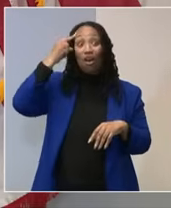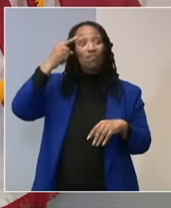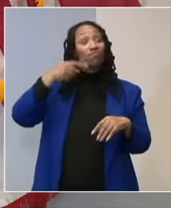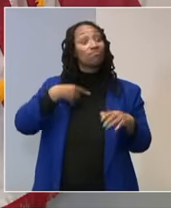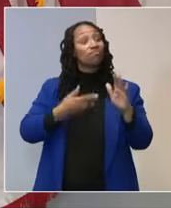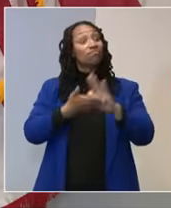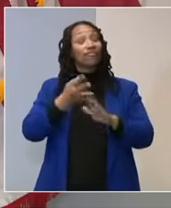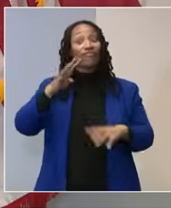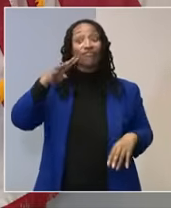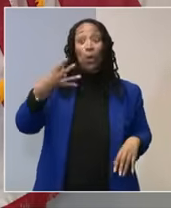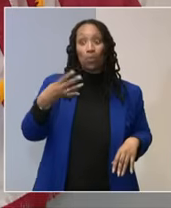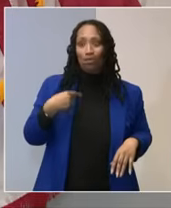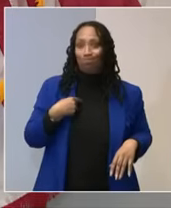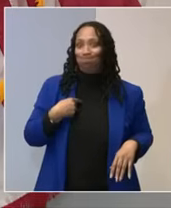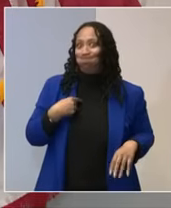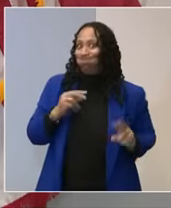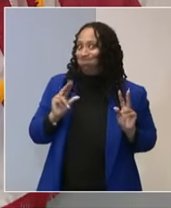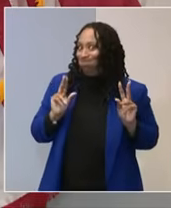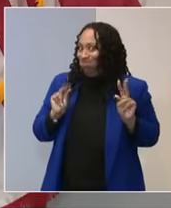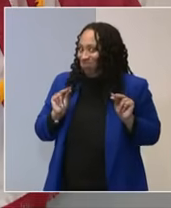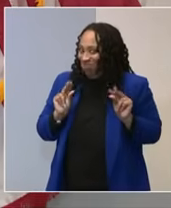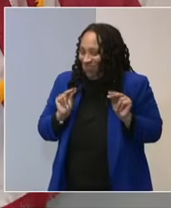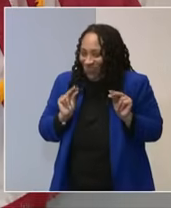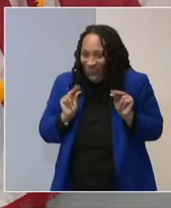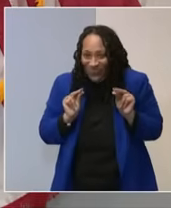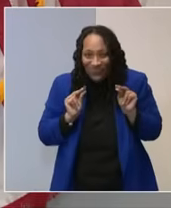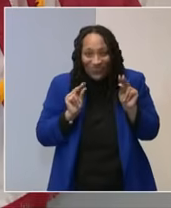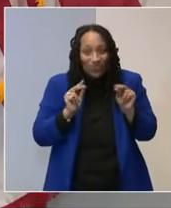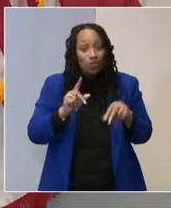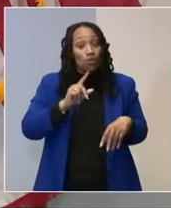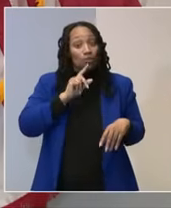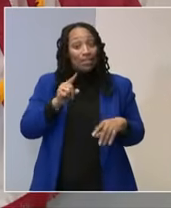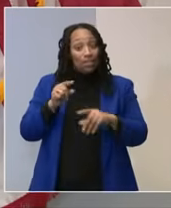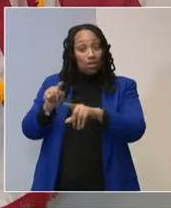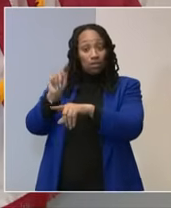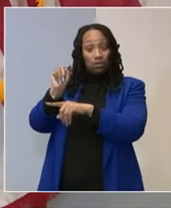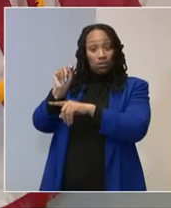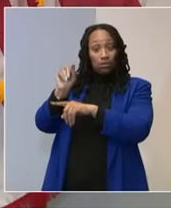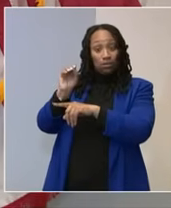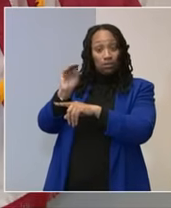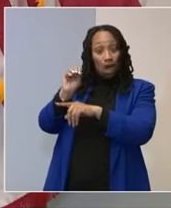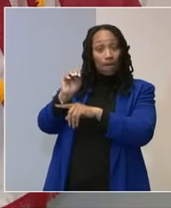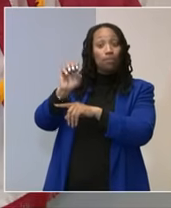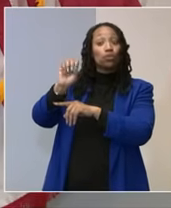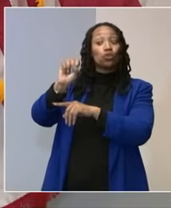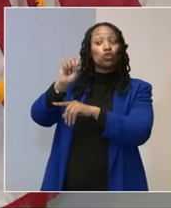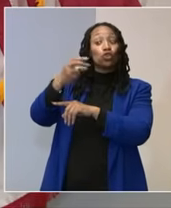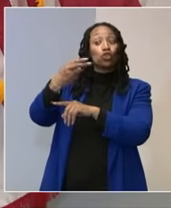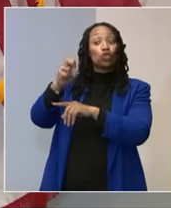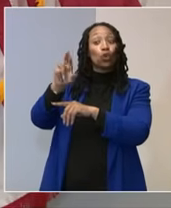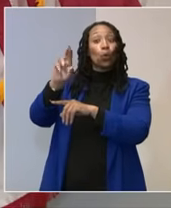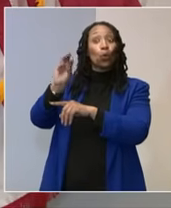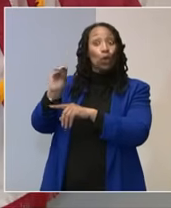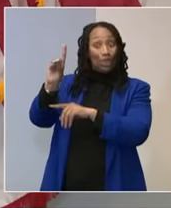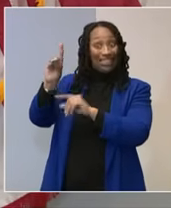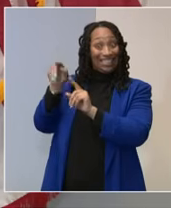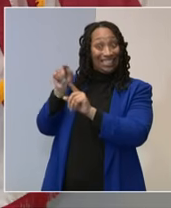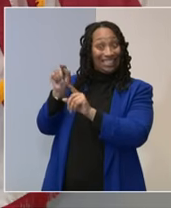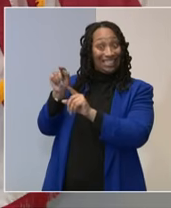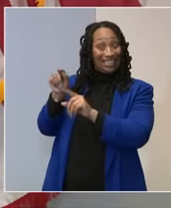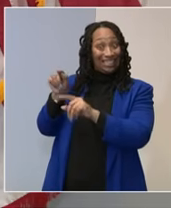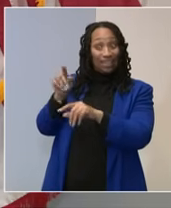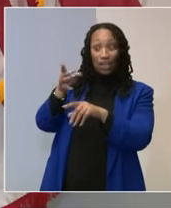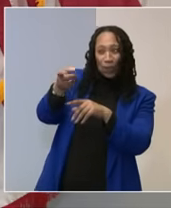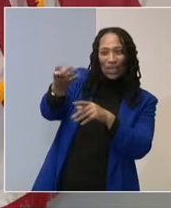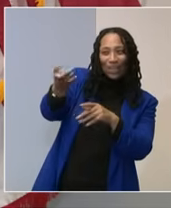think it was Tom Sherwood. When I ran for a third term, you know what everybody said then? Tom, yeah. What did you